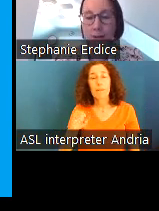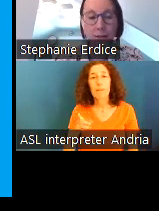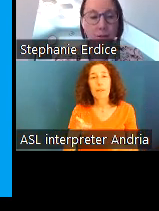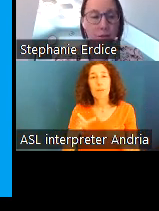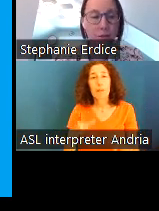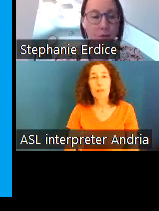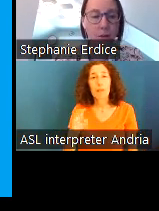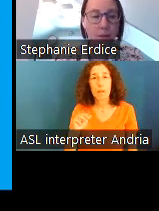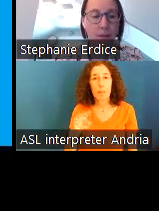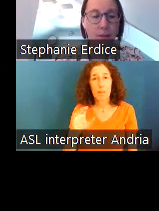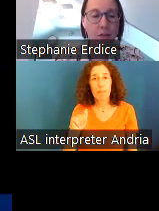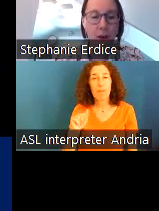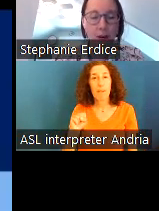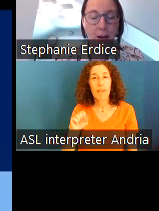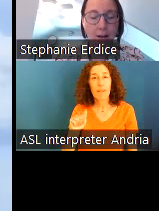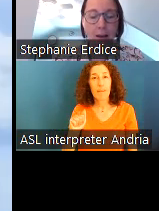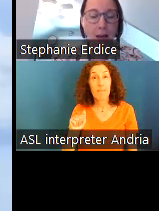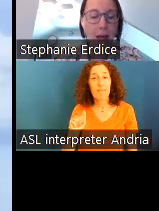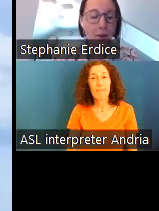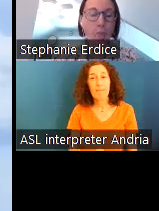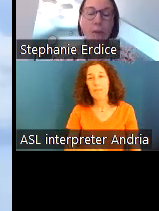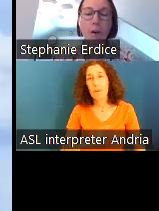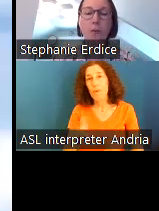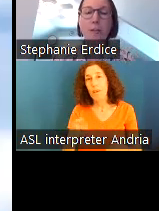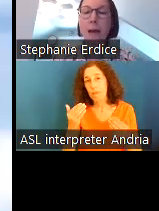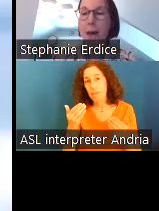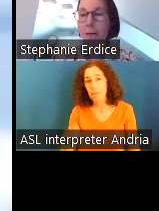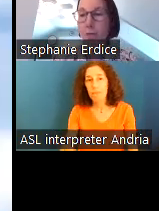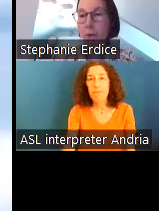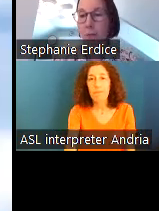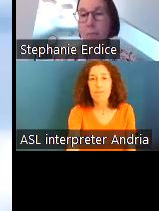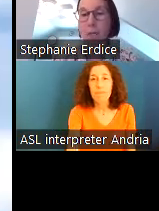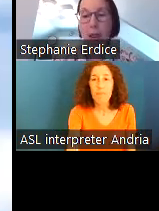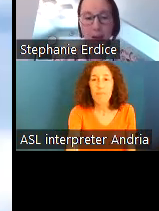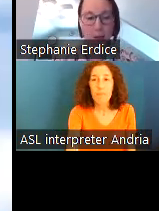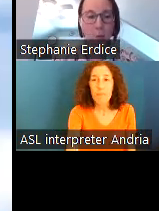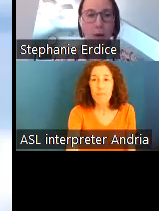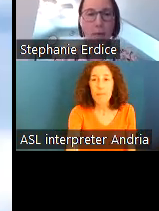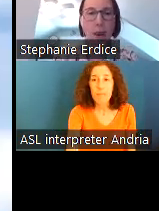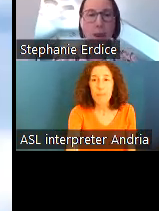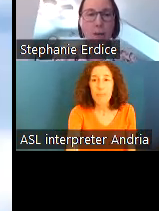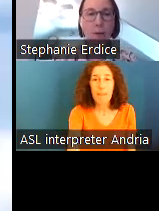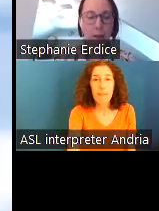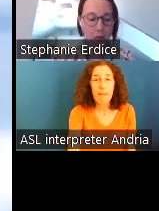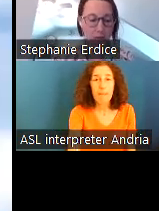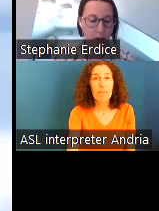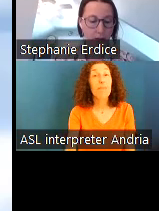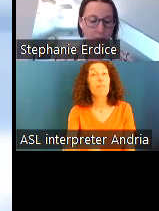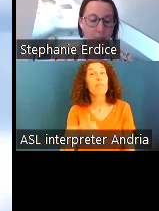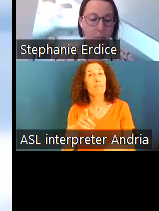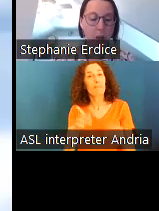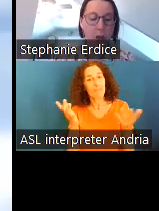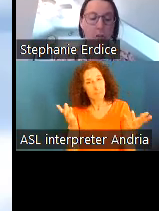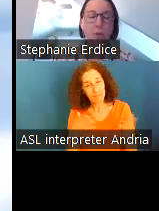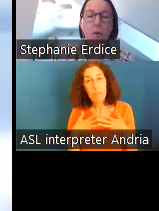jump right into this training, and we are going to end where we began with a breathing